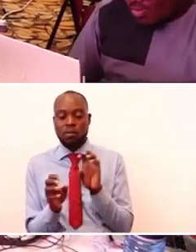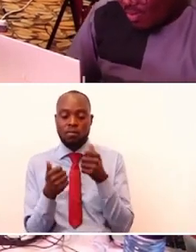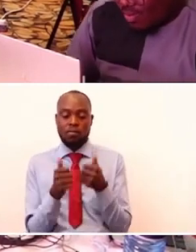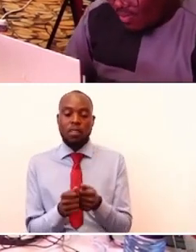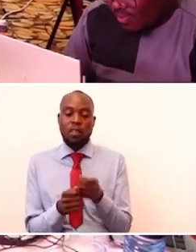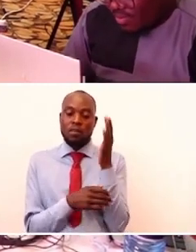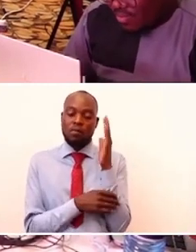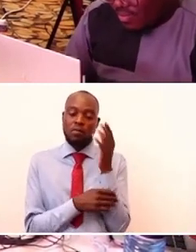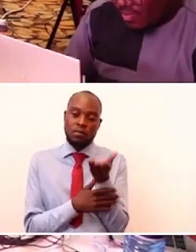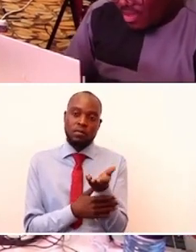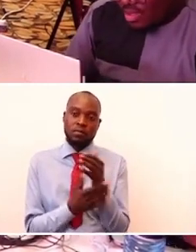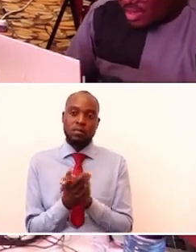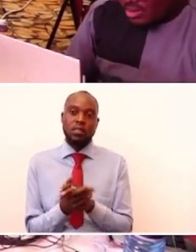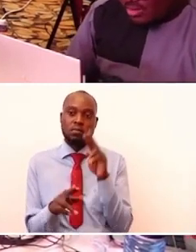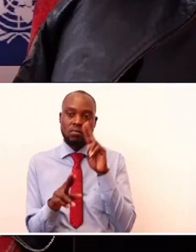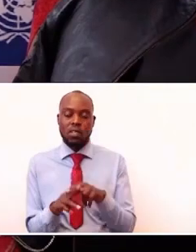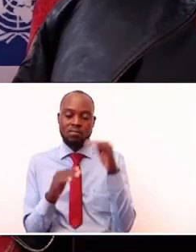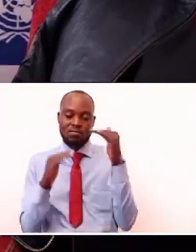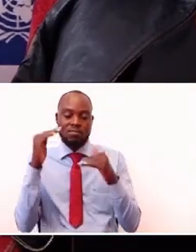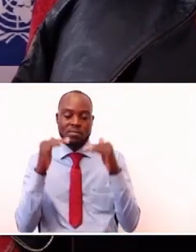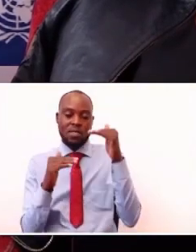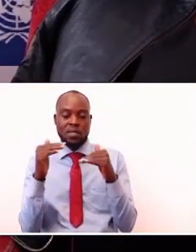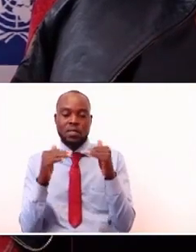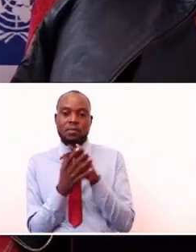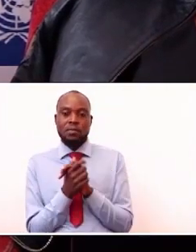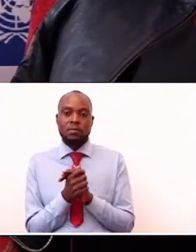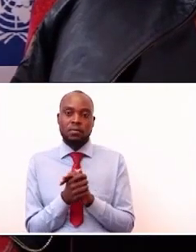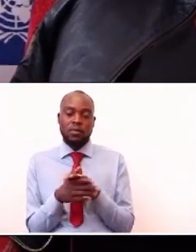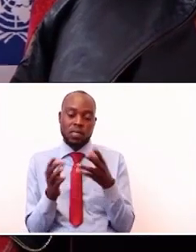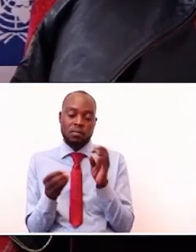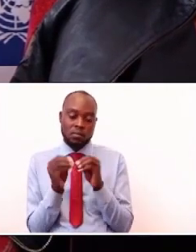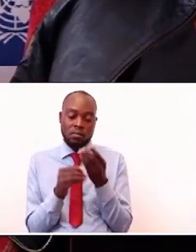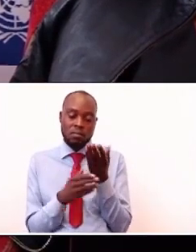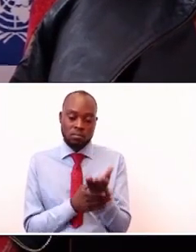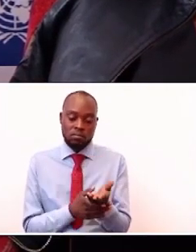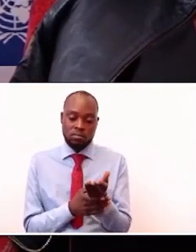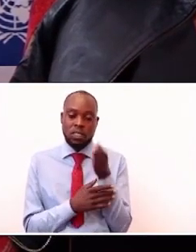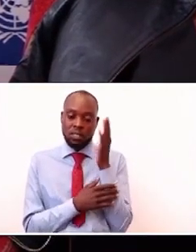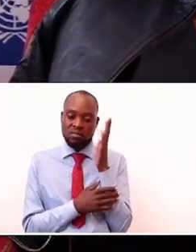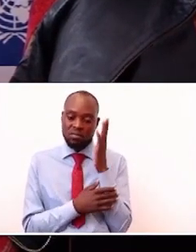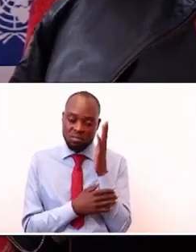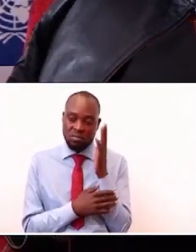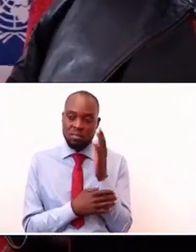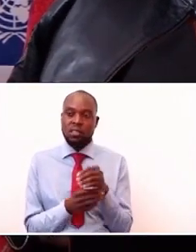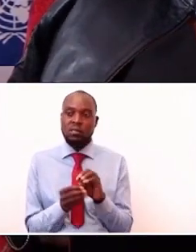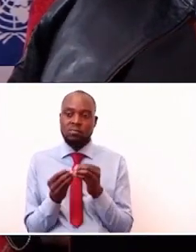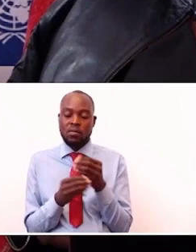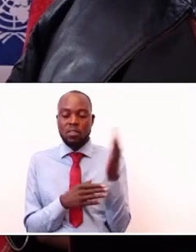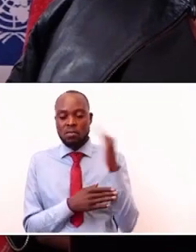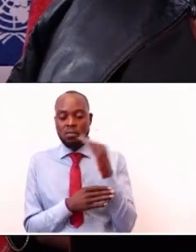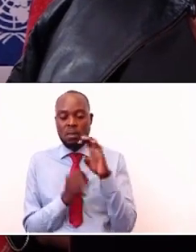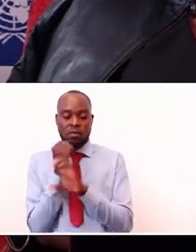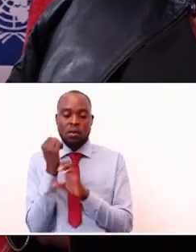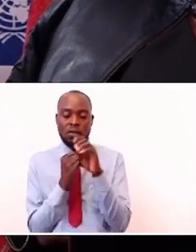that there could be a balance. And usually what we note in any new innovation that is coming in the country, the reaction